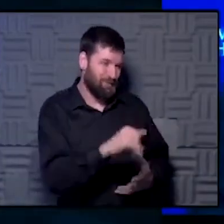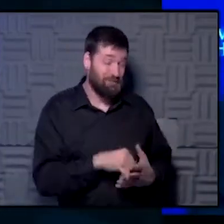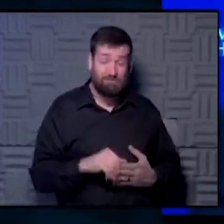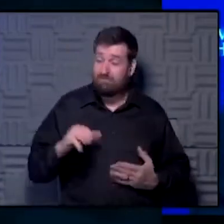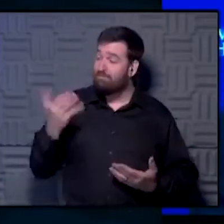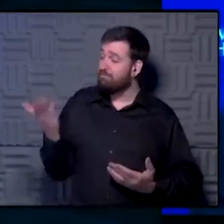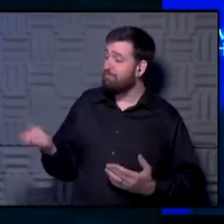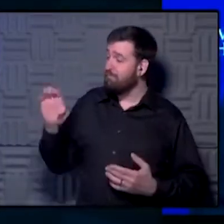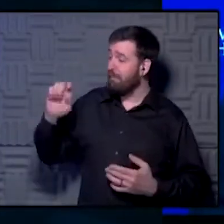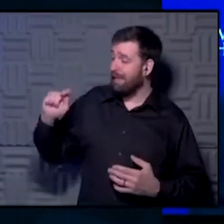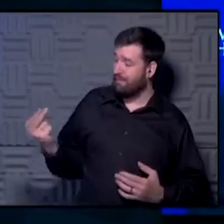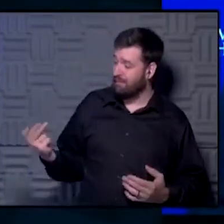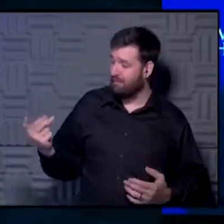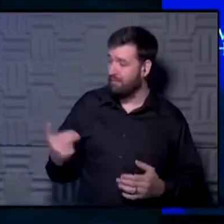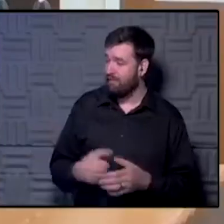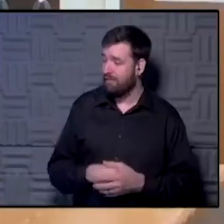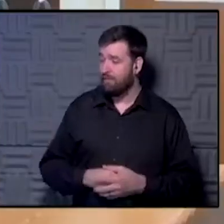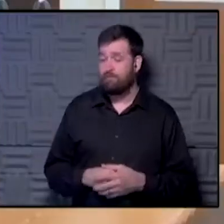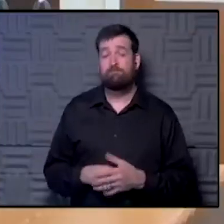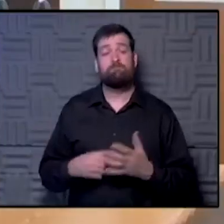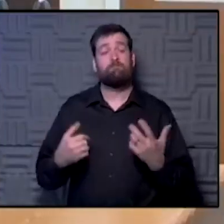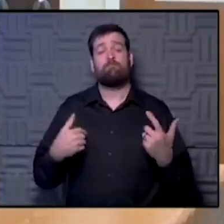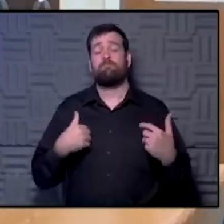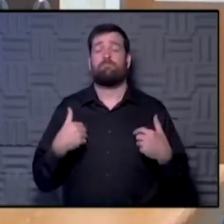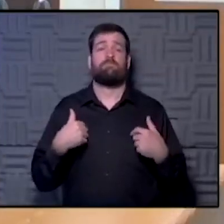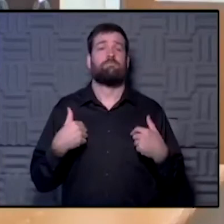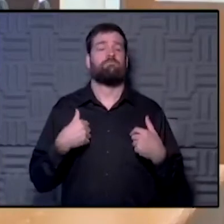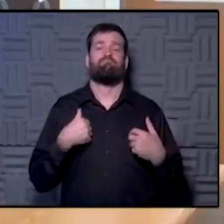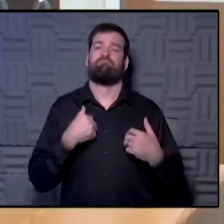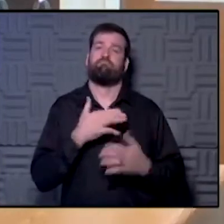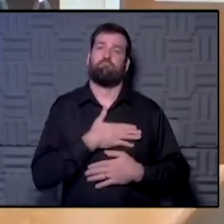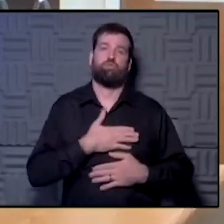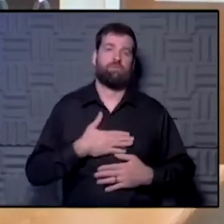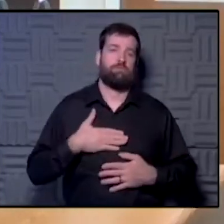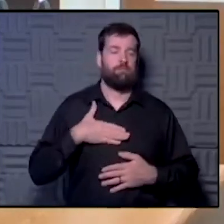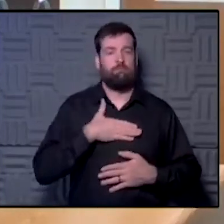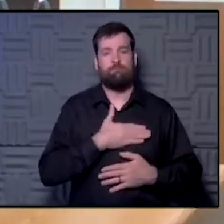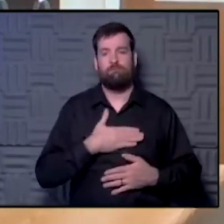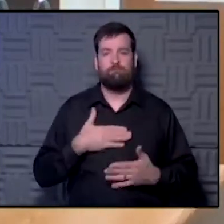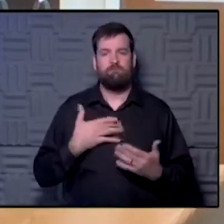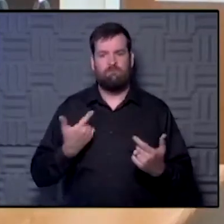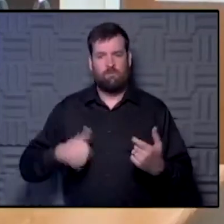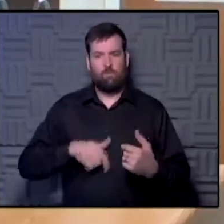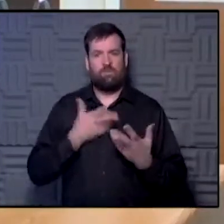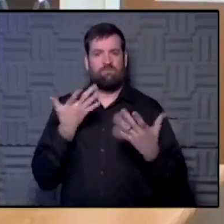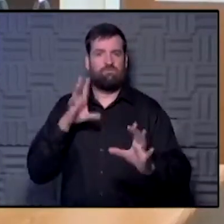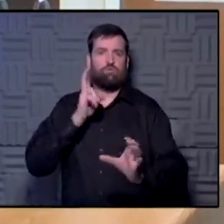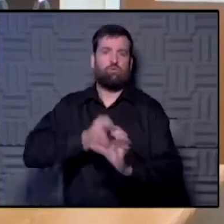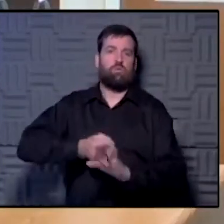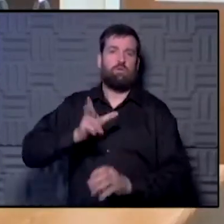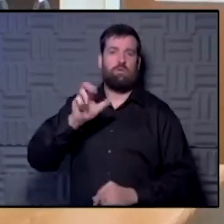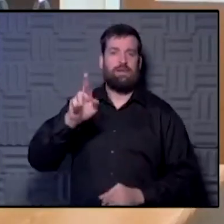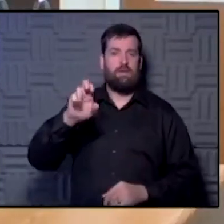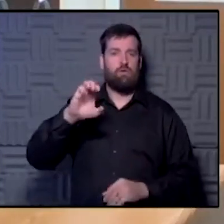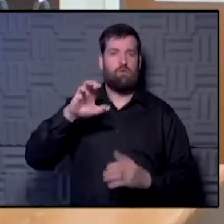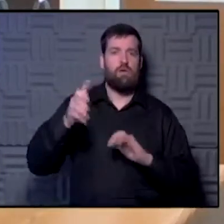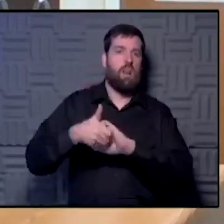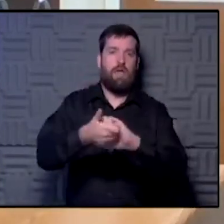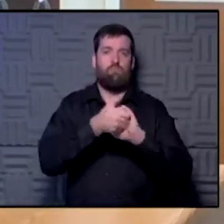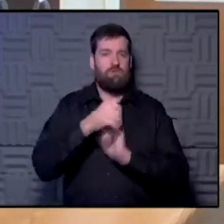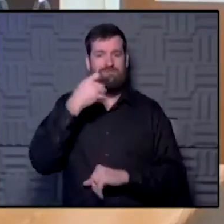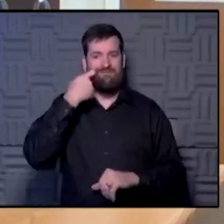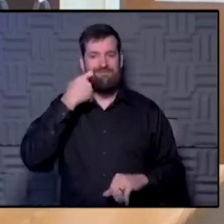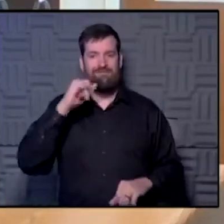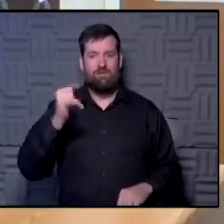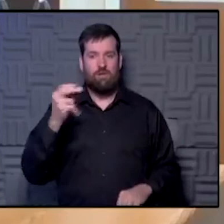Beth? I guess I'm just so appreciative that we joined the Care Collaborative in January. We had a